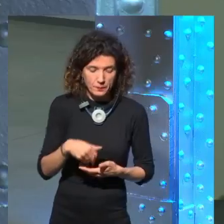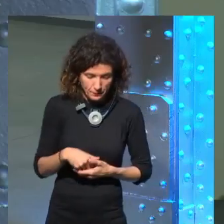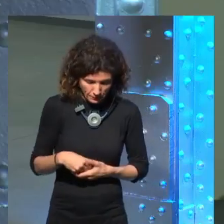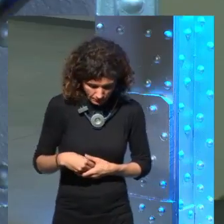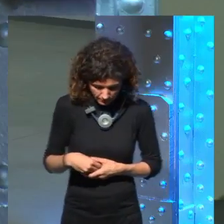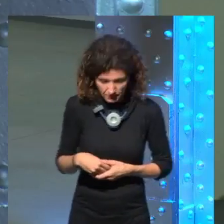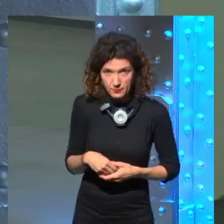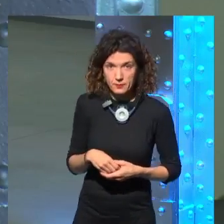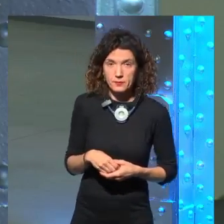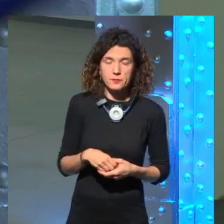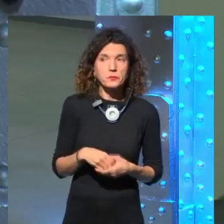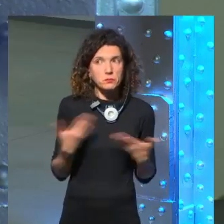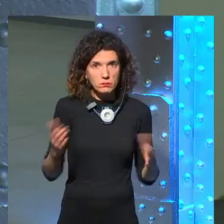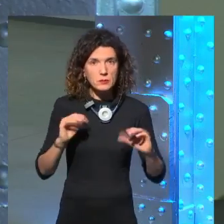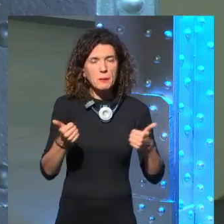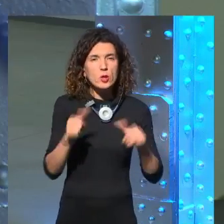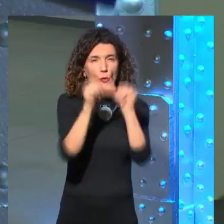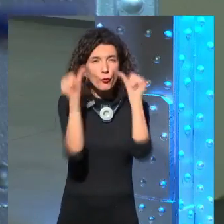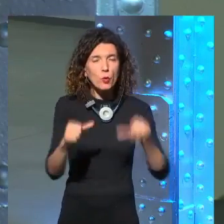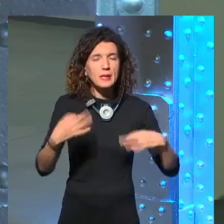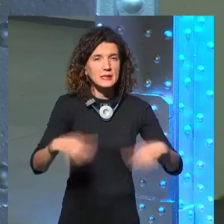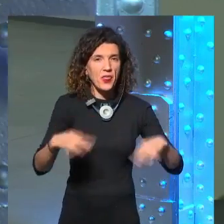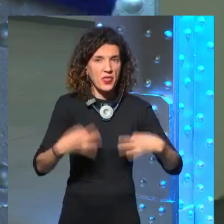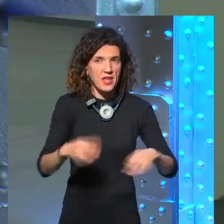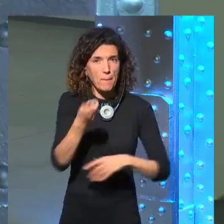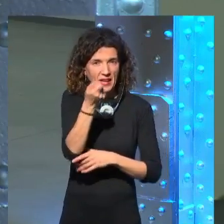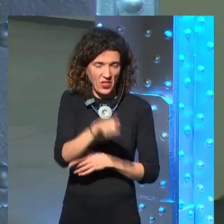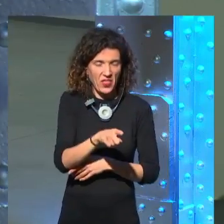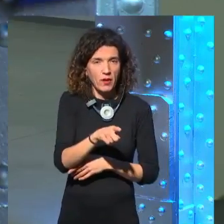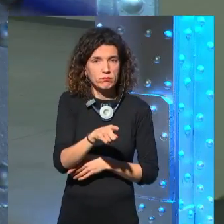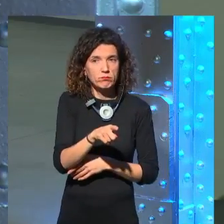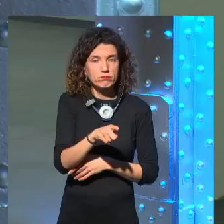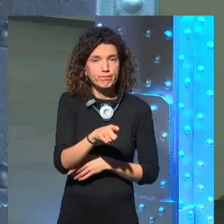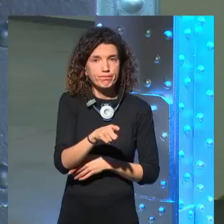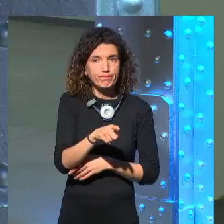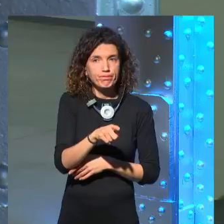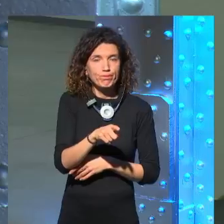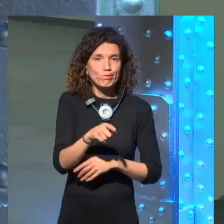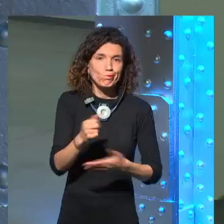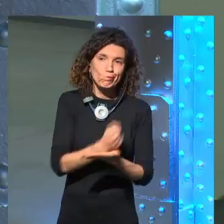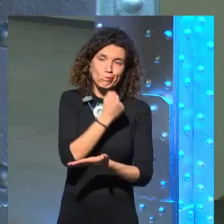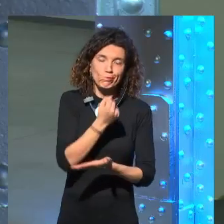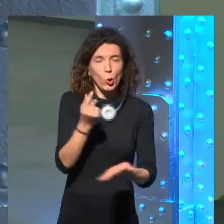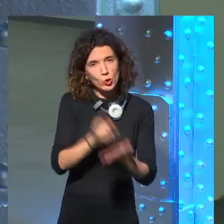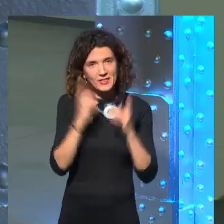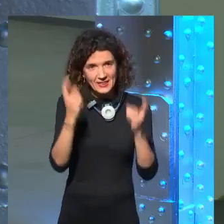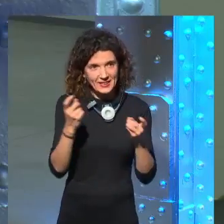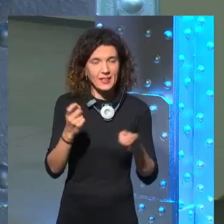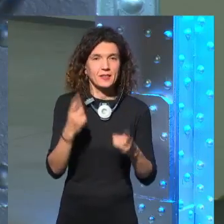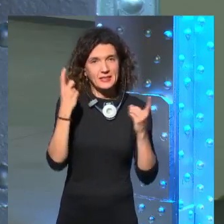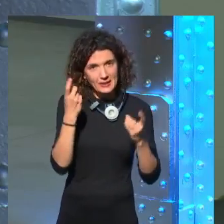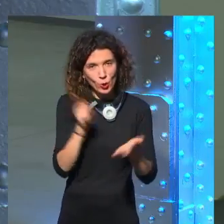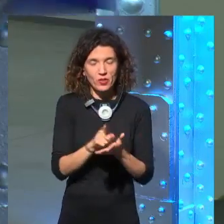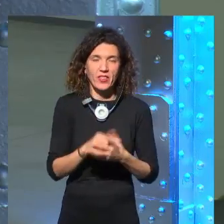Now, it's starting off very similarly, but if you on this side, it went a lot of times. Oh, let's see. I'm going to try that one again. Let's